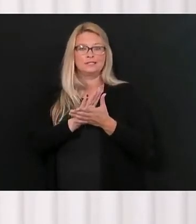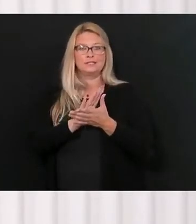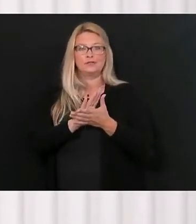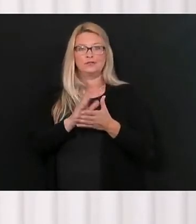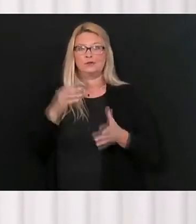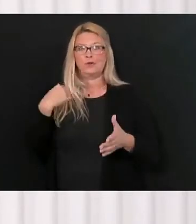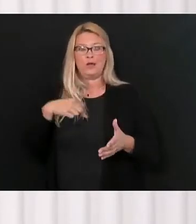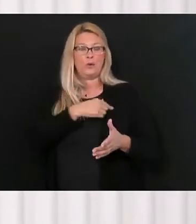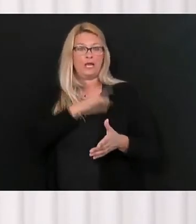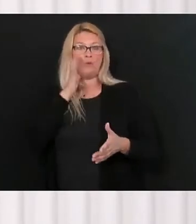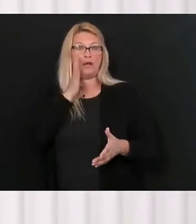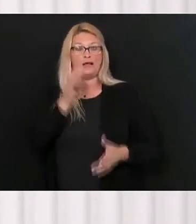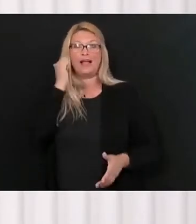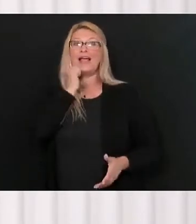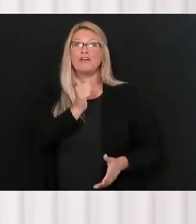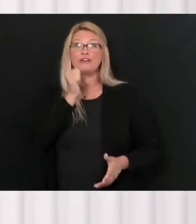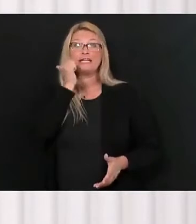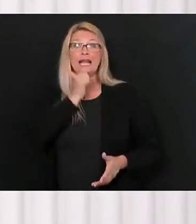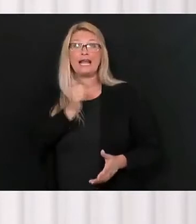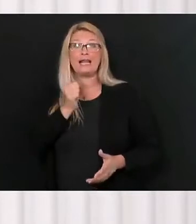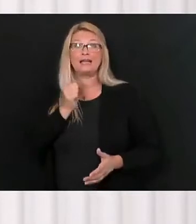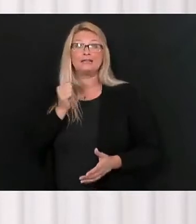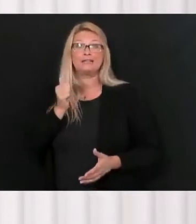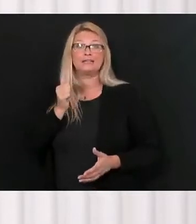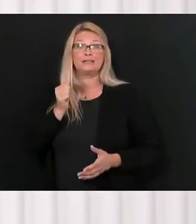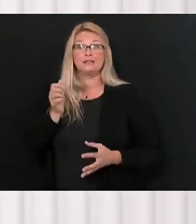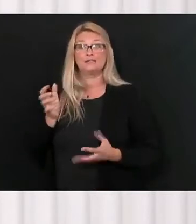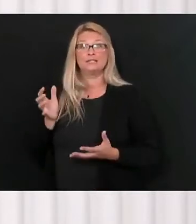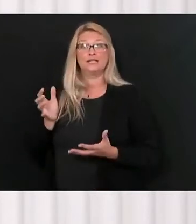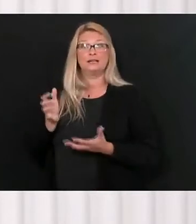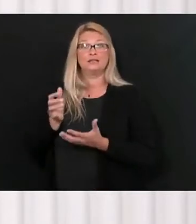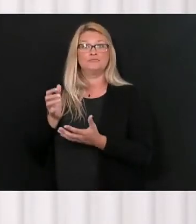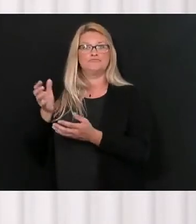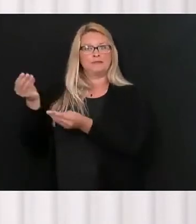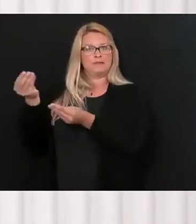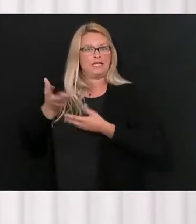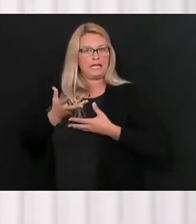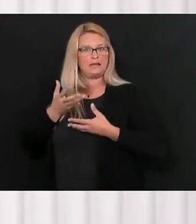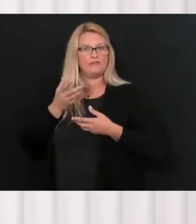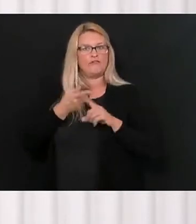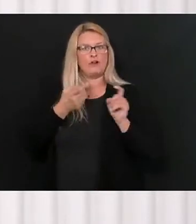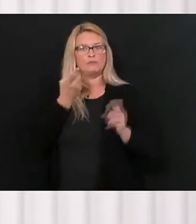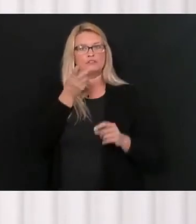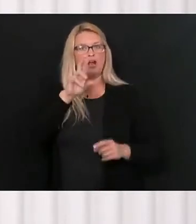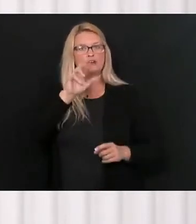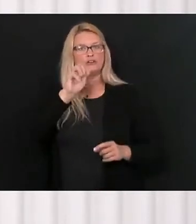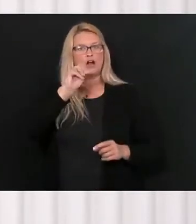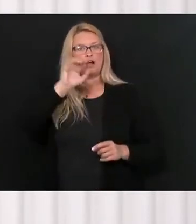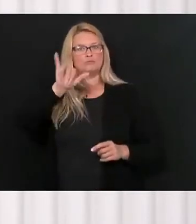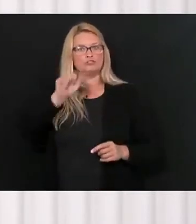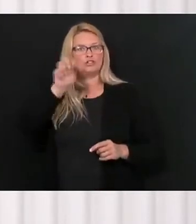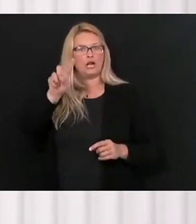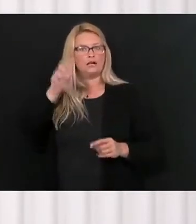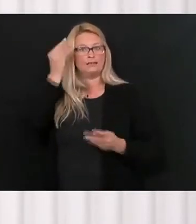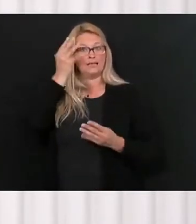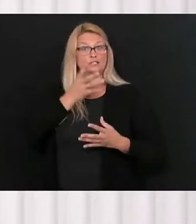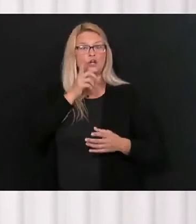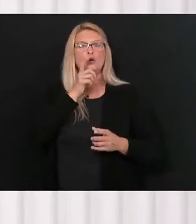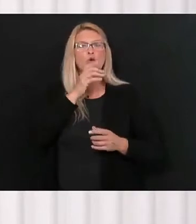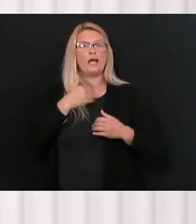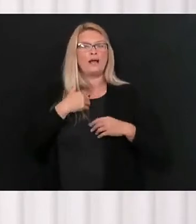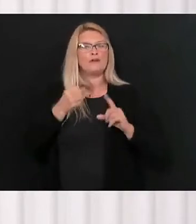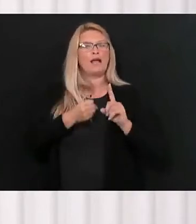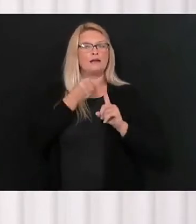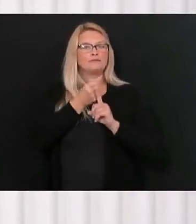will every day get a list from Dr. Amjad and DHHR to be able to post the outbreaks that are active, the schools, the number